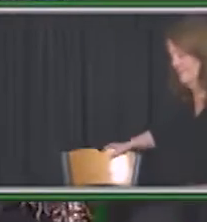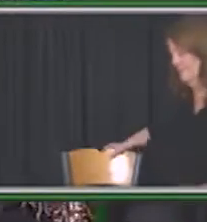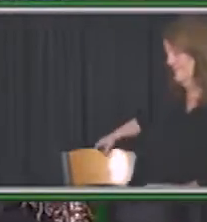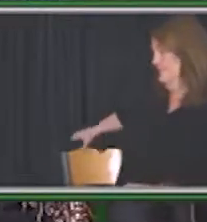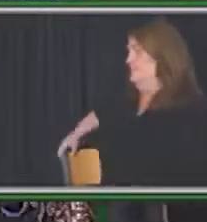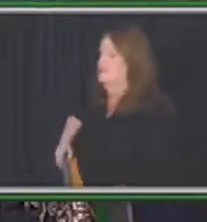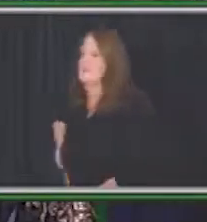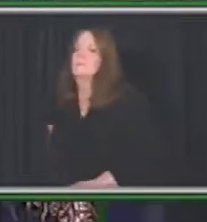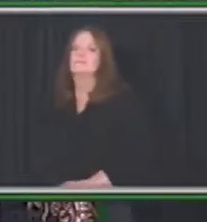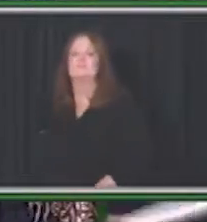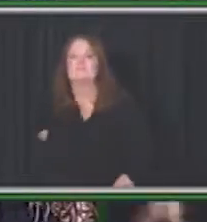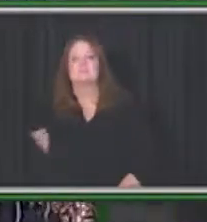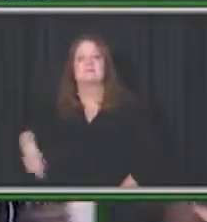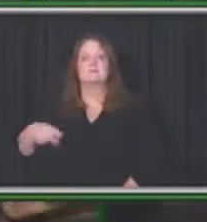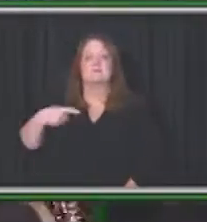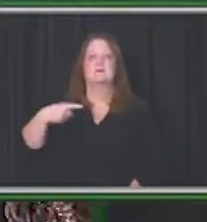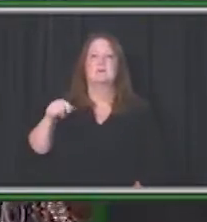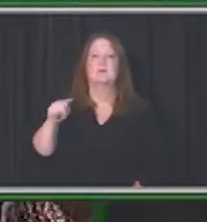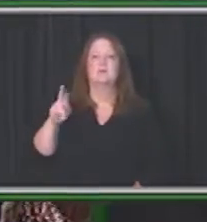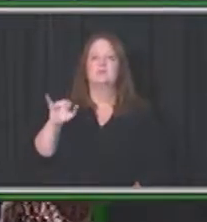Patricia Ayola.